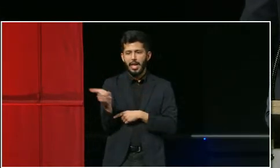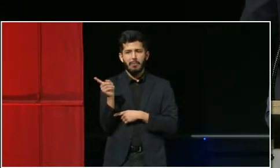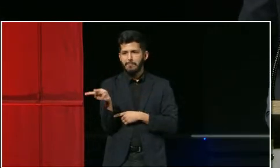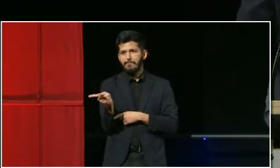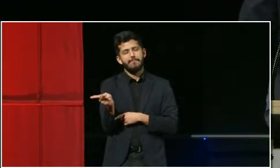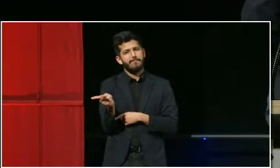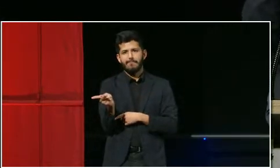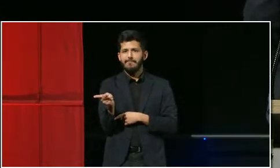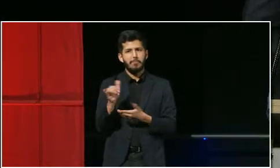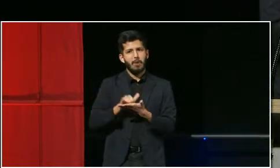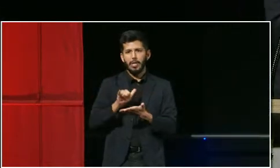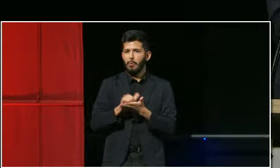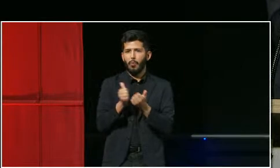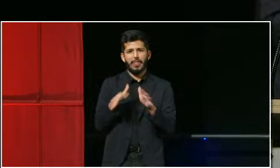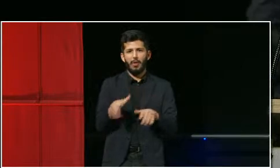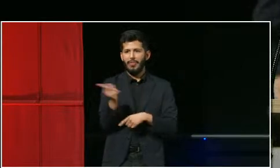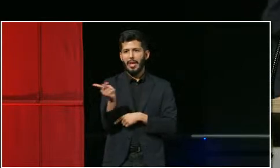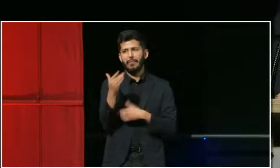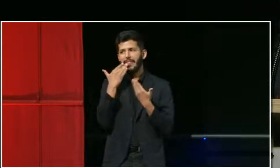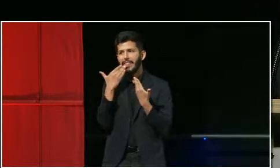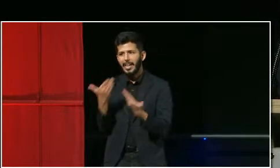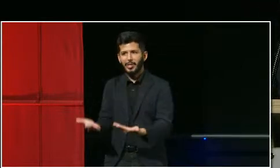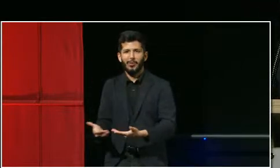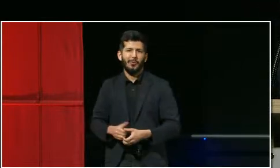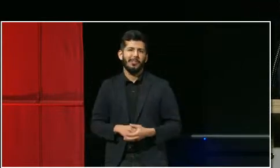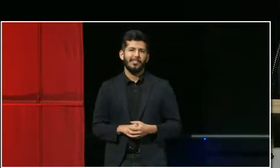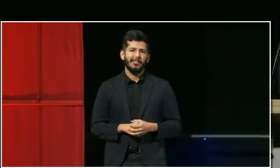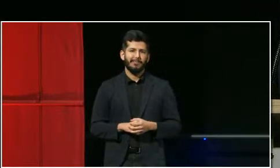be possible. So thank you.